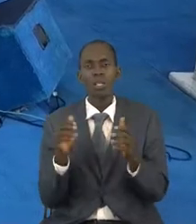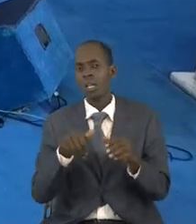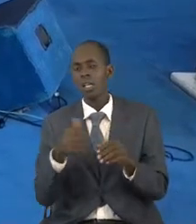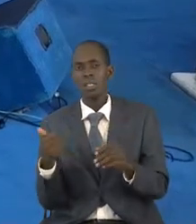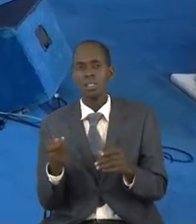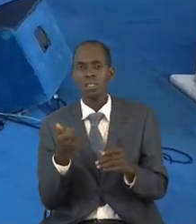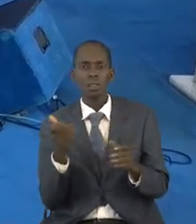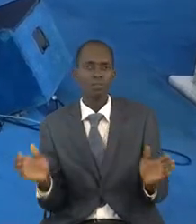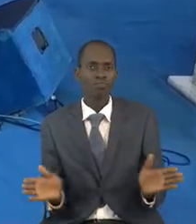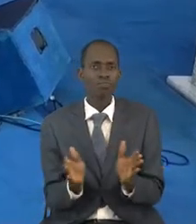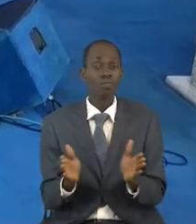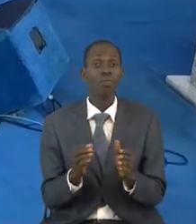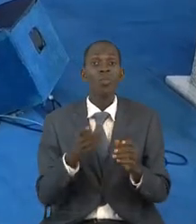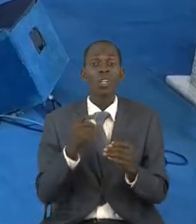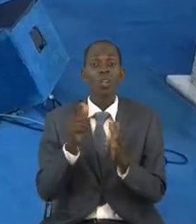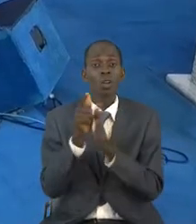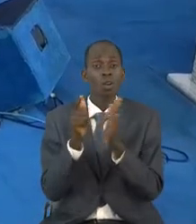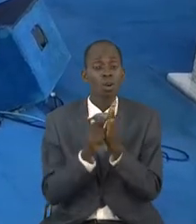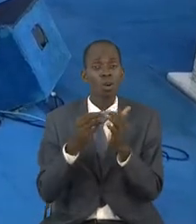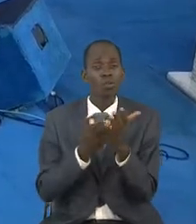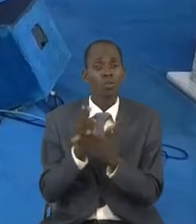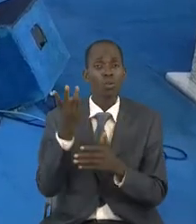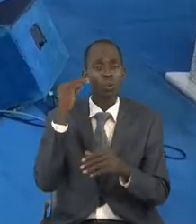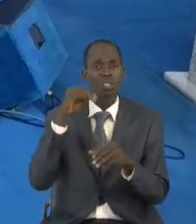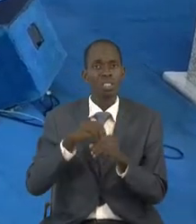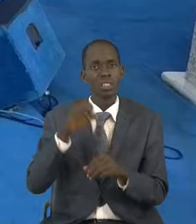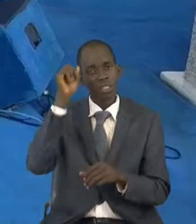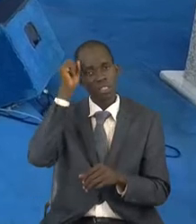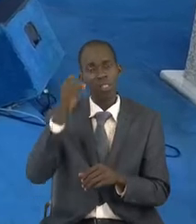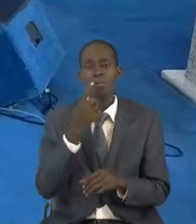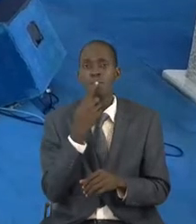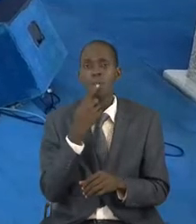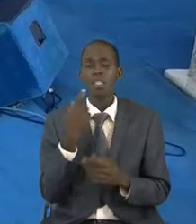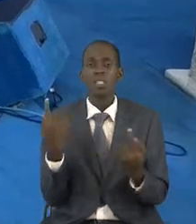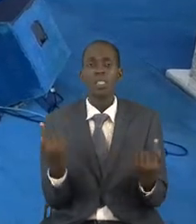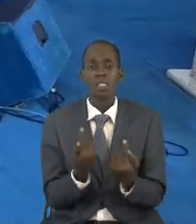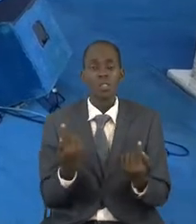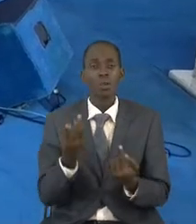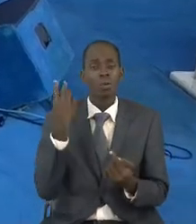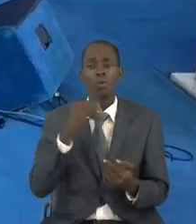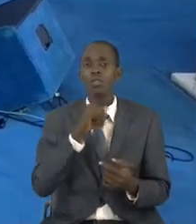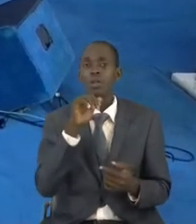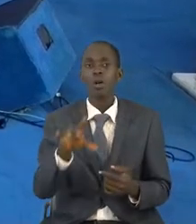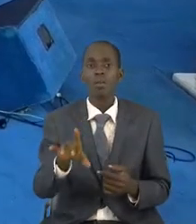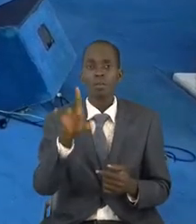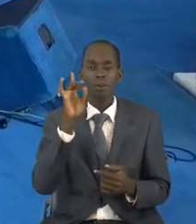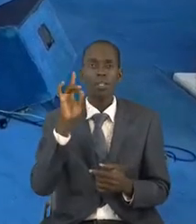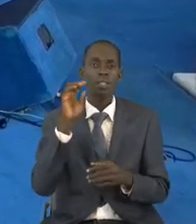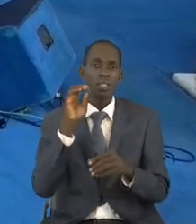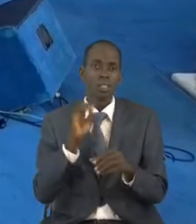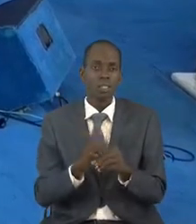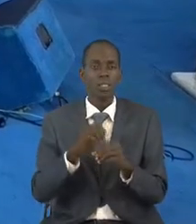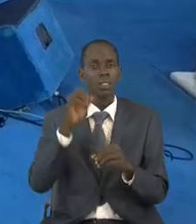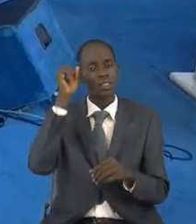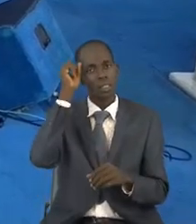the law of truth was in his mouth. Iniquity was not found in his